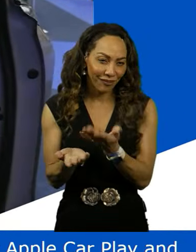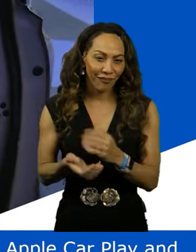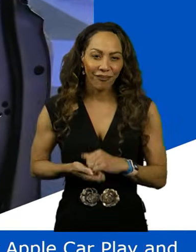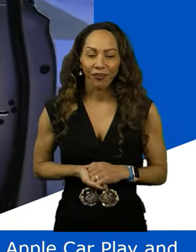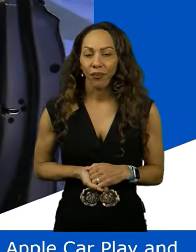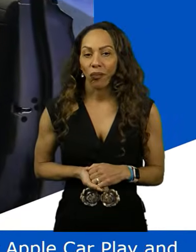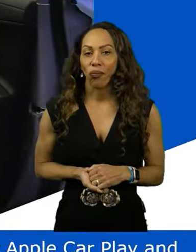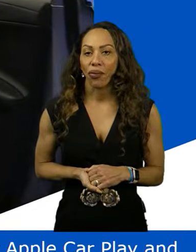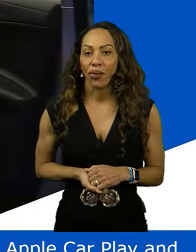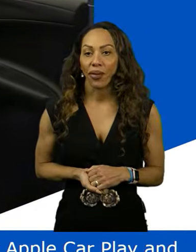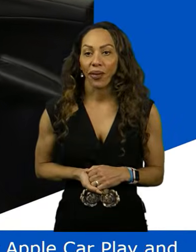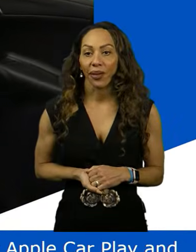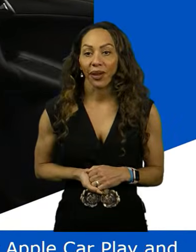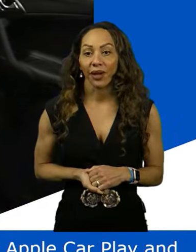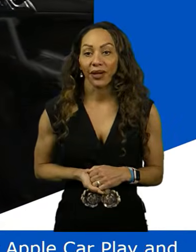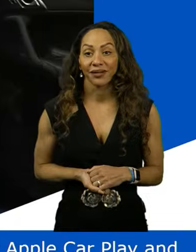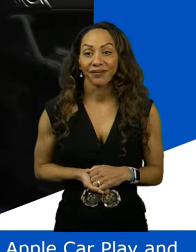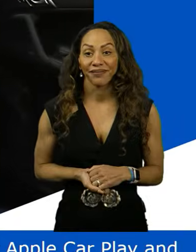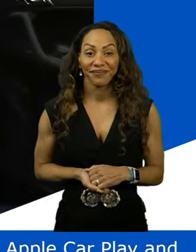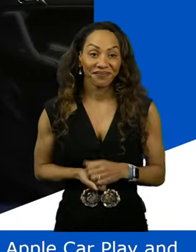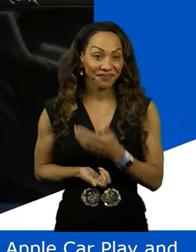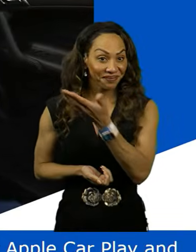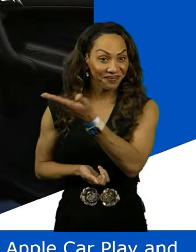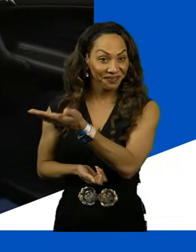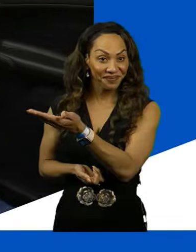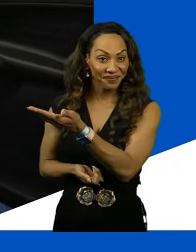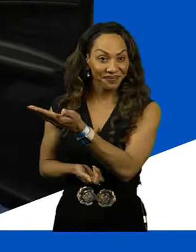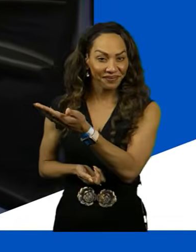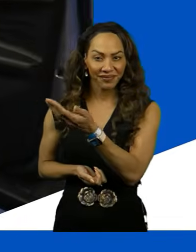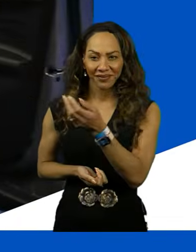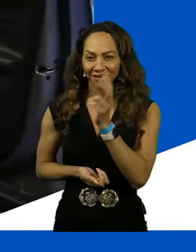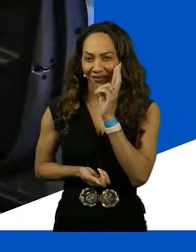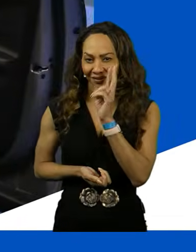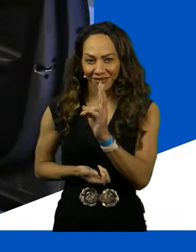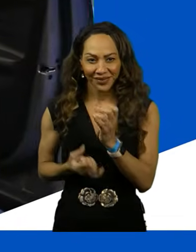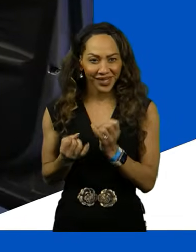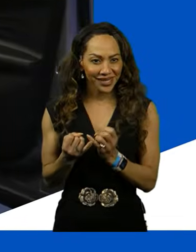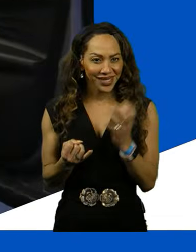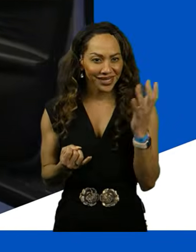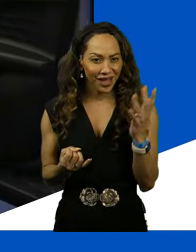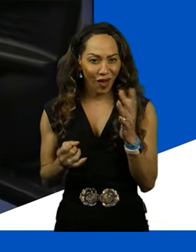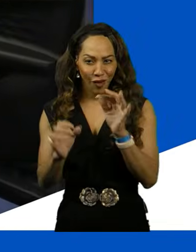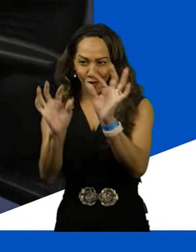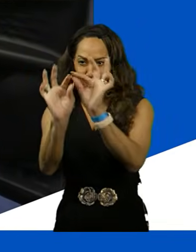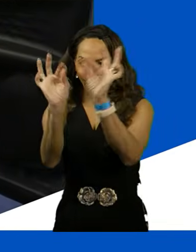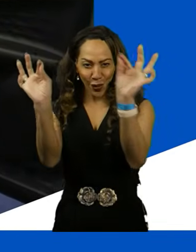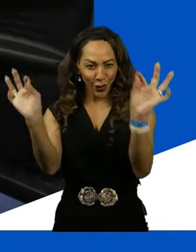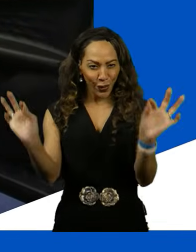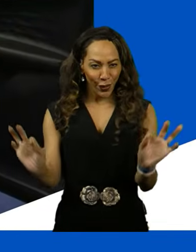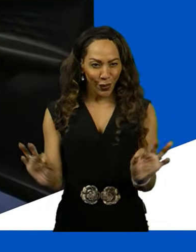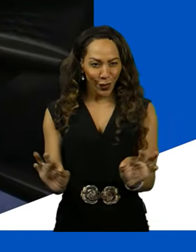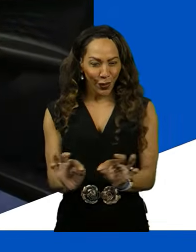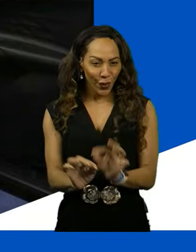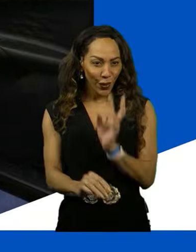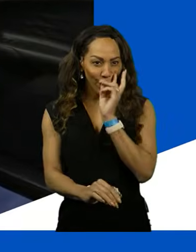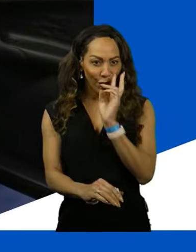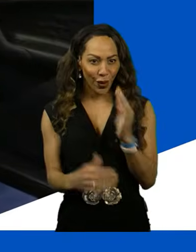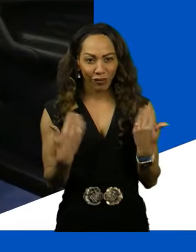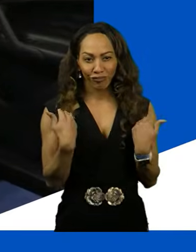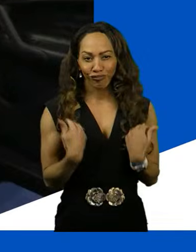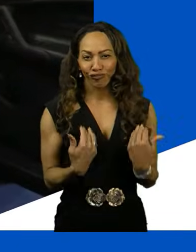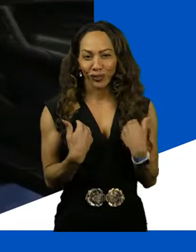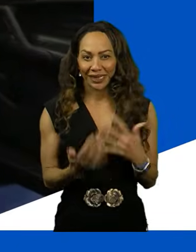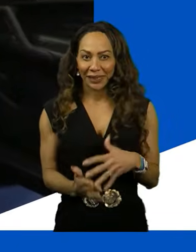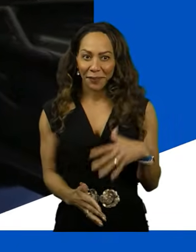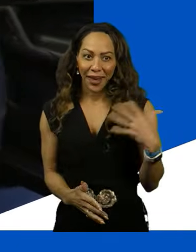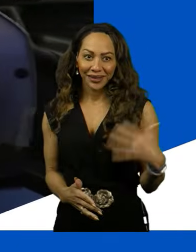If we move around to the rear, you can see again these lines and all this silver detailing makes it look so luxurious and expensive.